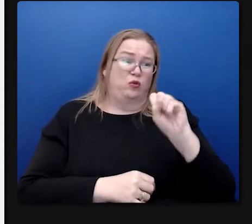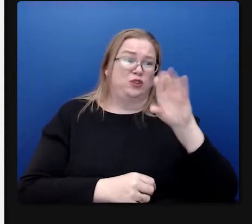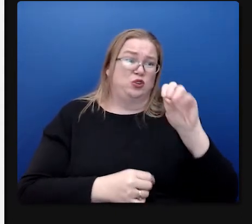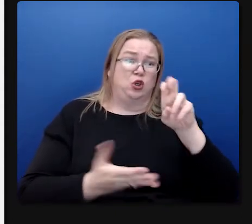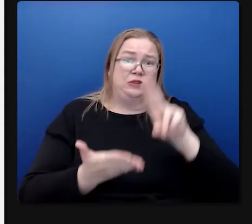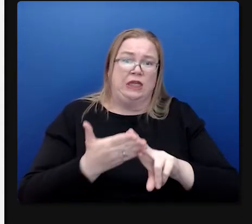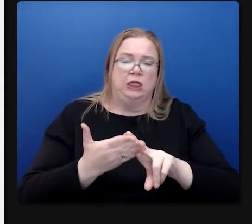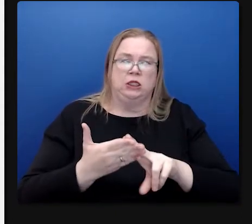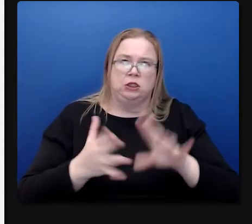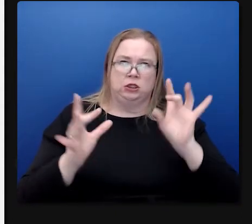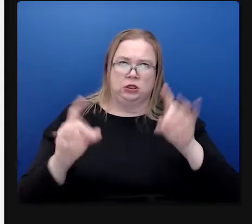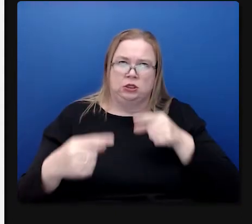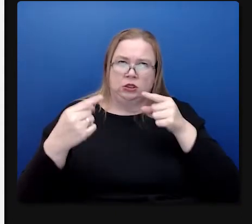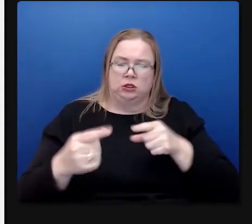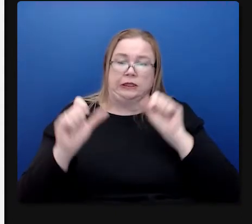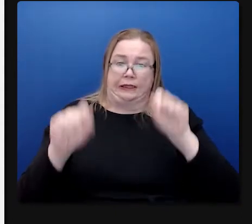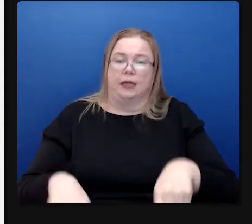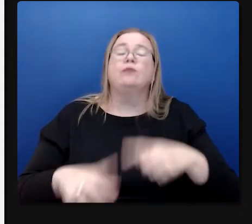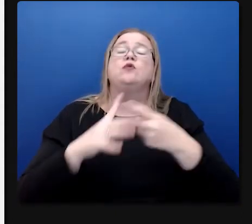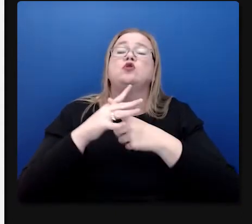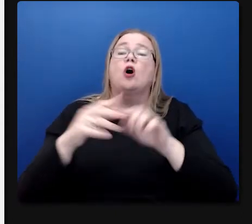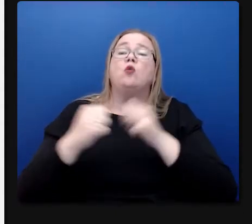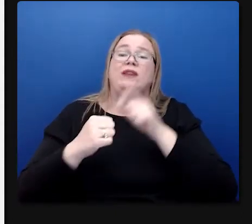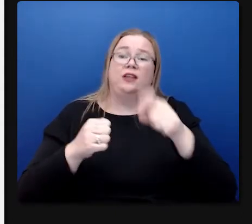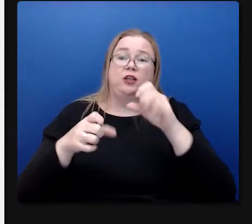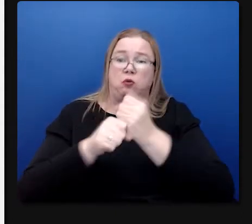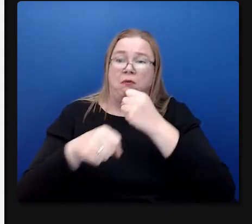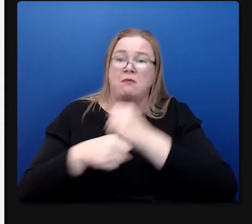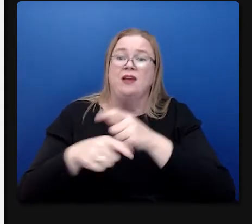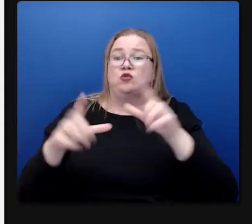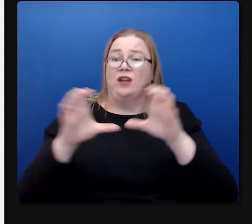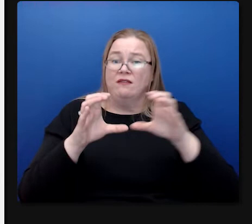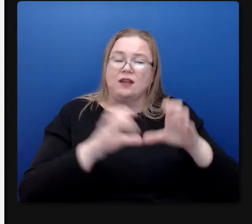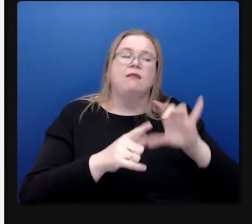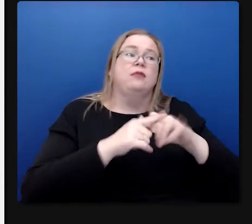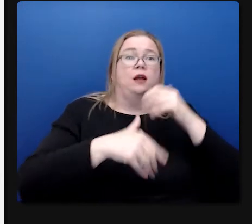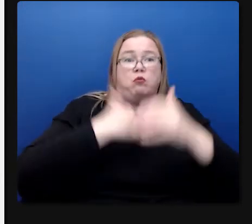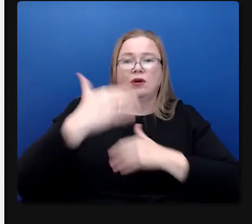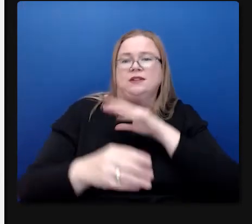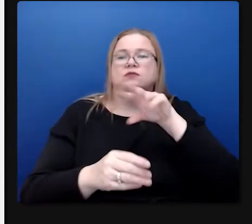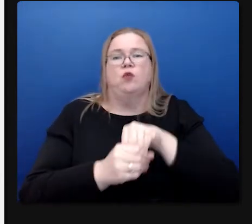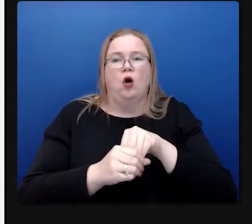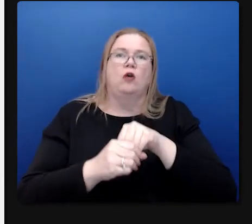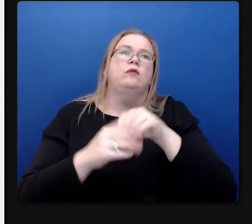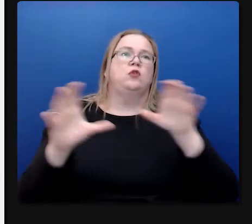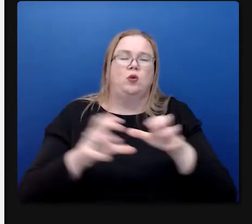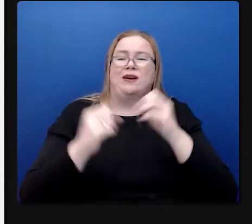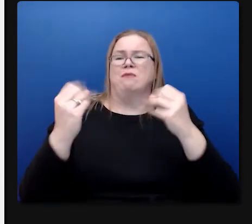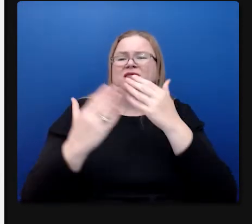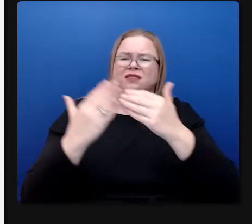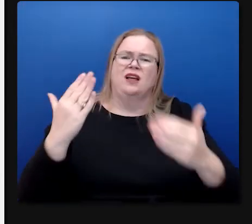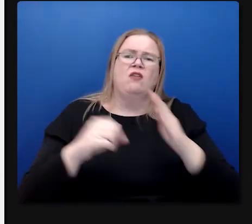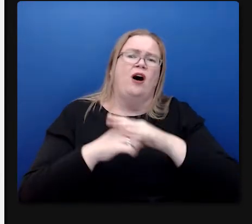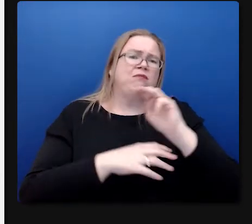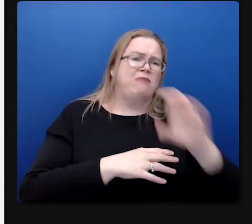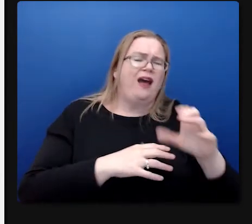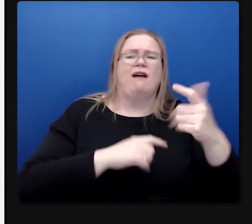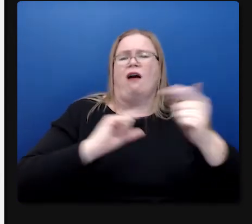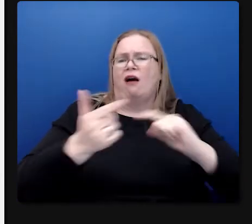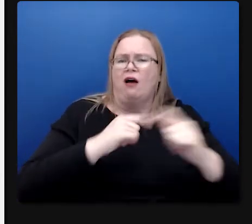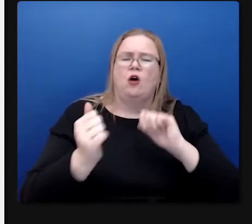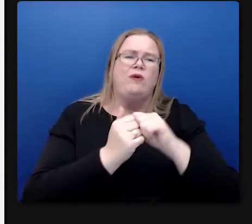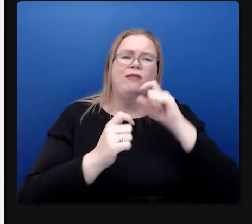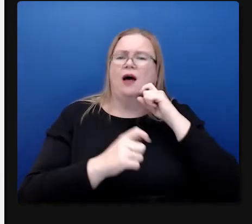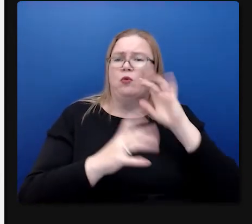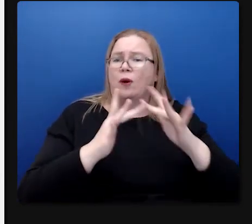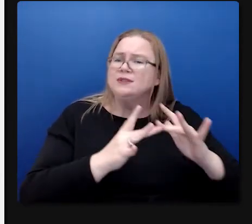signing before, it can be a hassle. To begin with, you need to generate certificates, which is a process that involves doing a bunch of stuff on your Mac and interacting